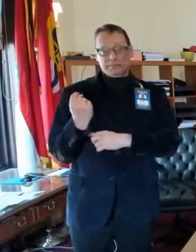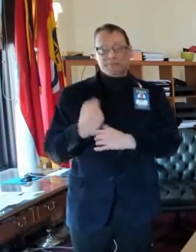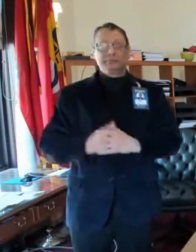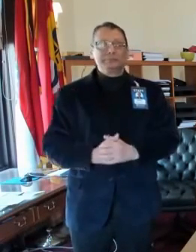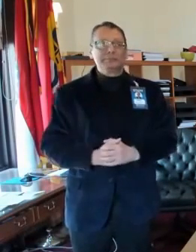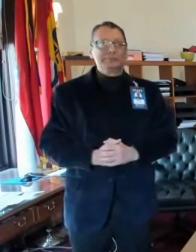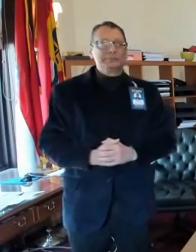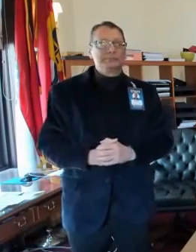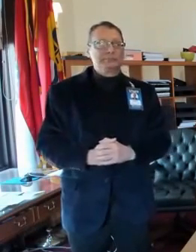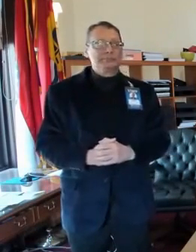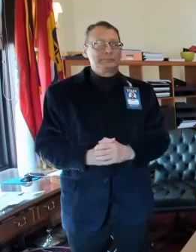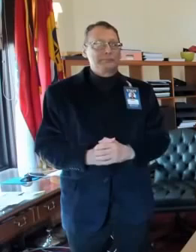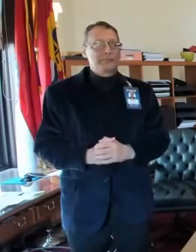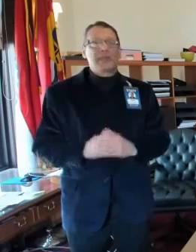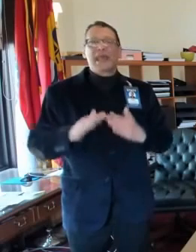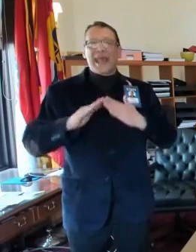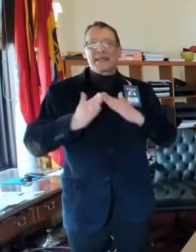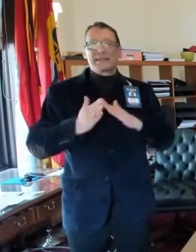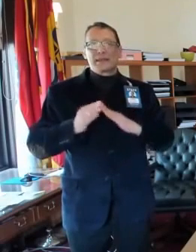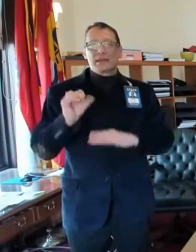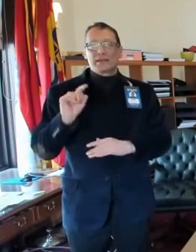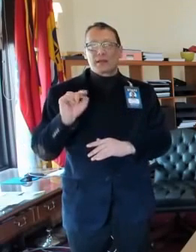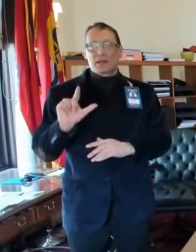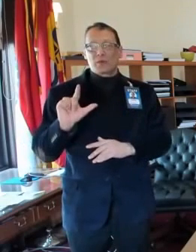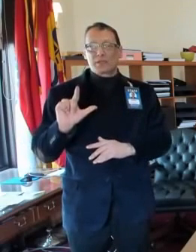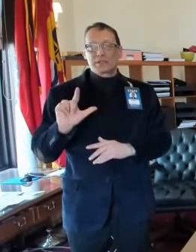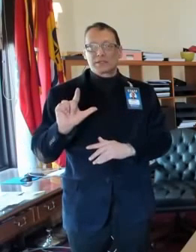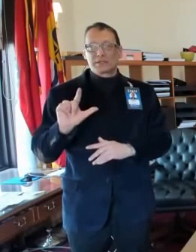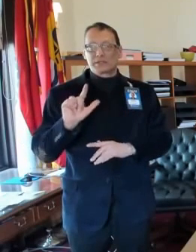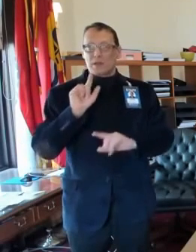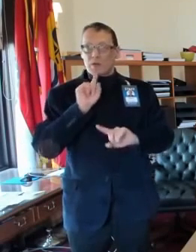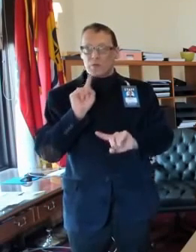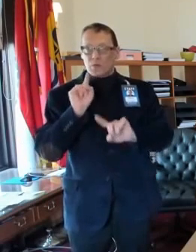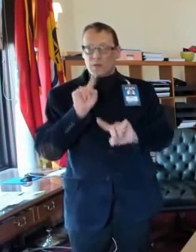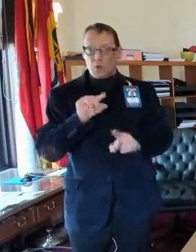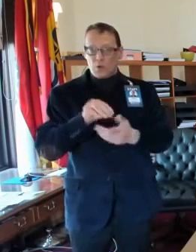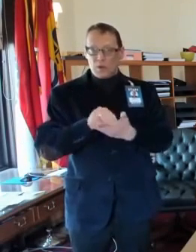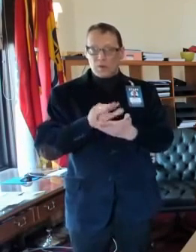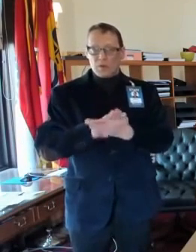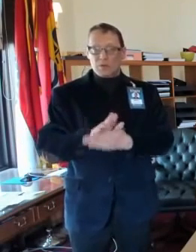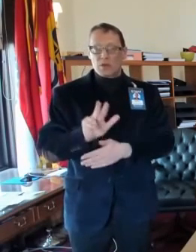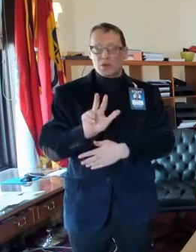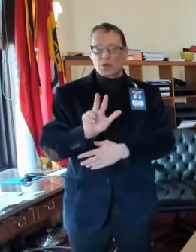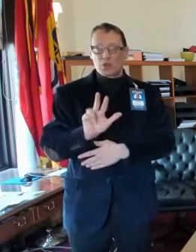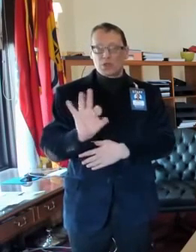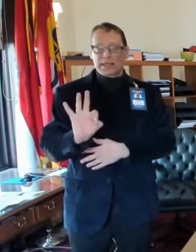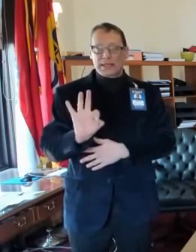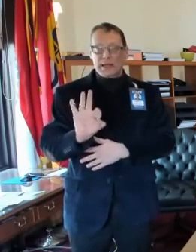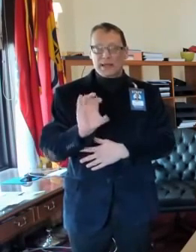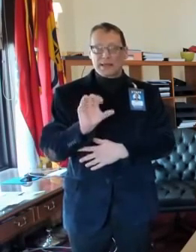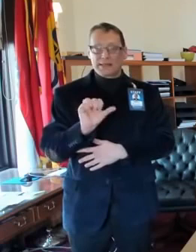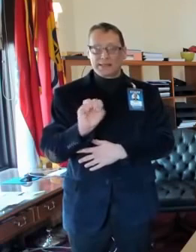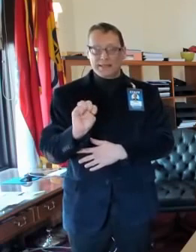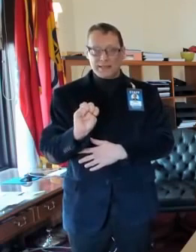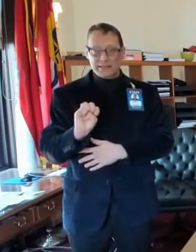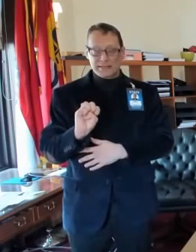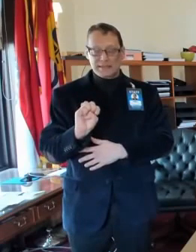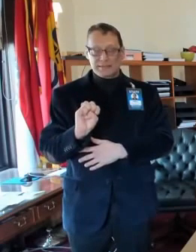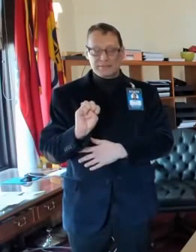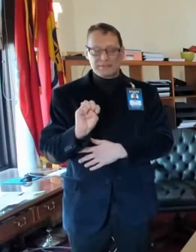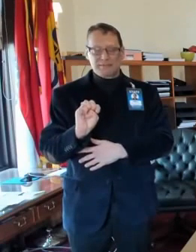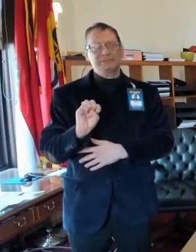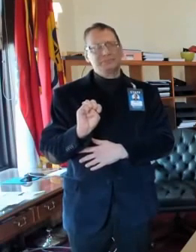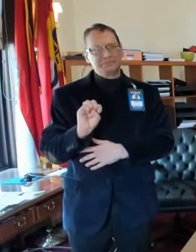holiday, the city of St. Louis reported 39 cases. We think